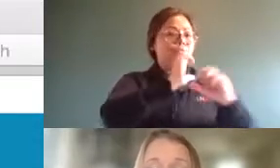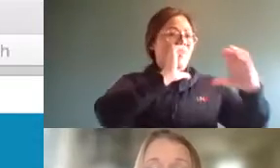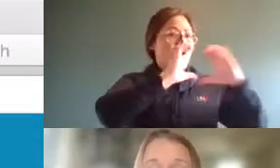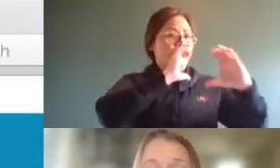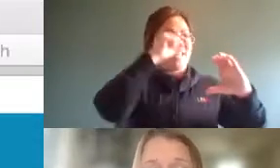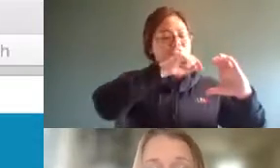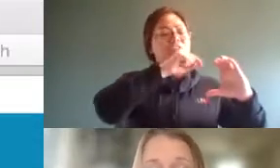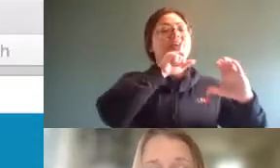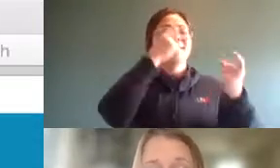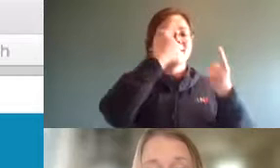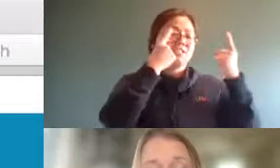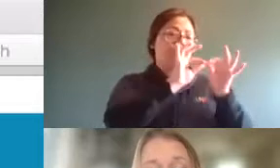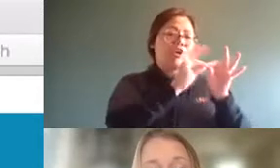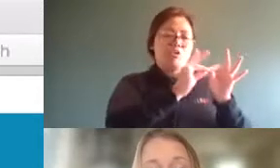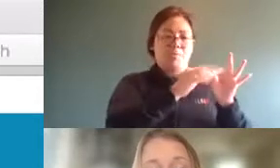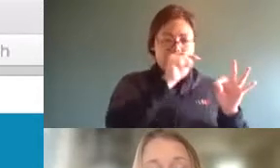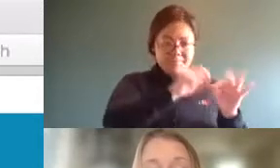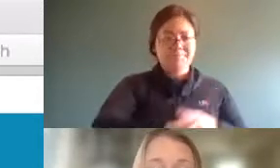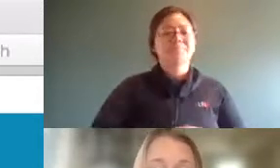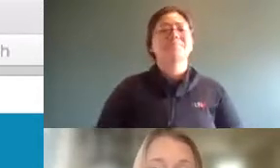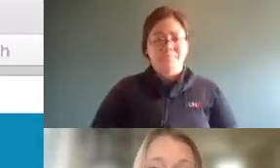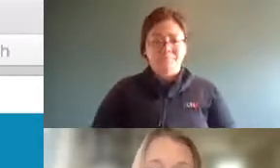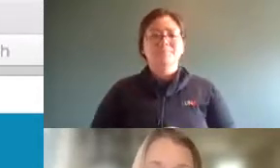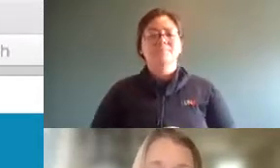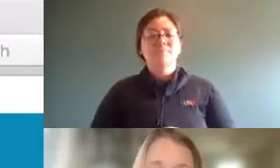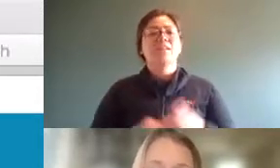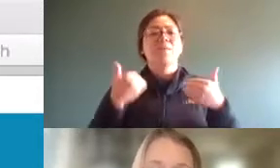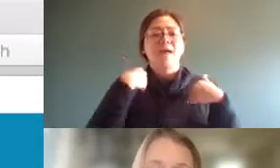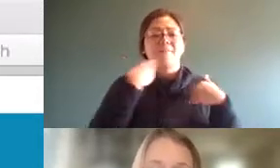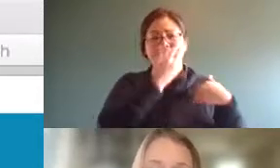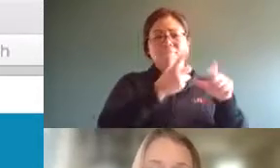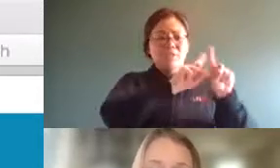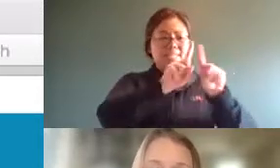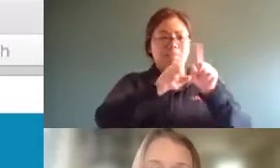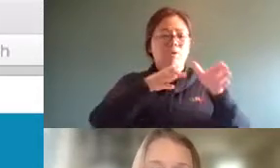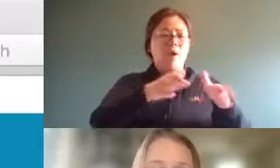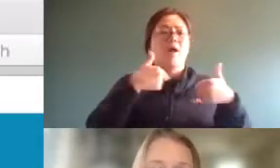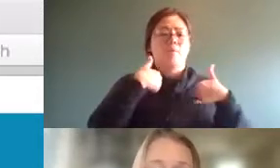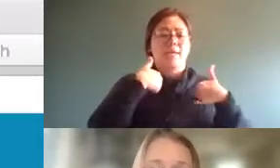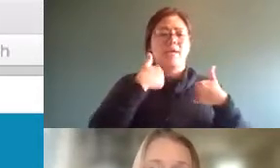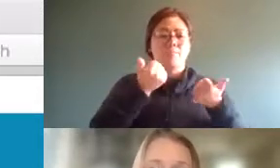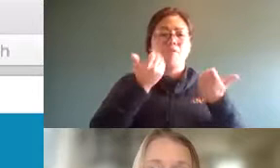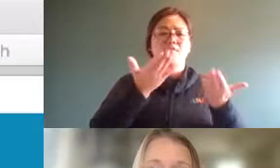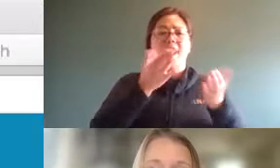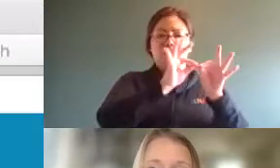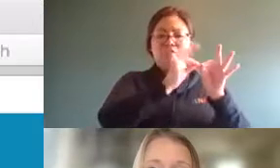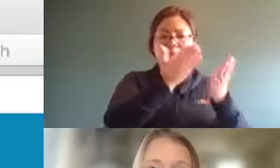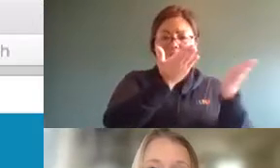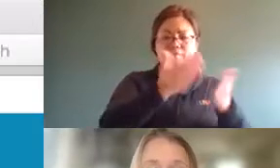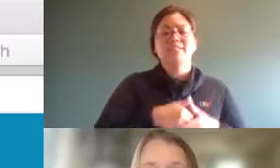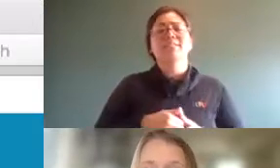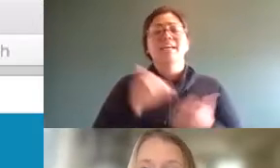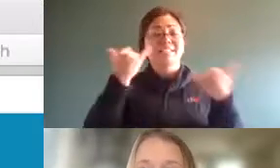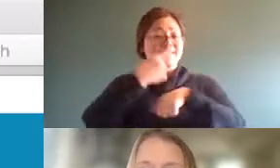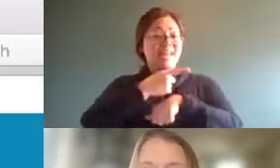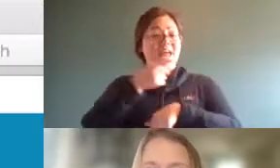conversation as interpretation. There's a few different ways that we deliver this service. So today you'll